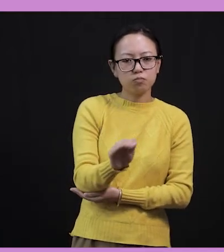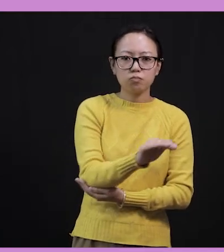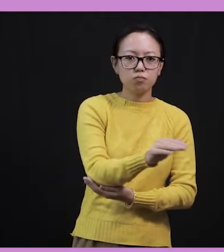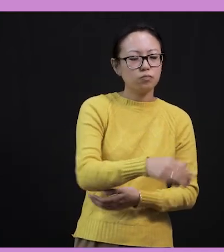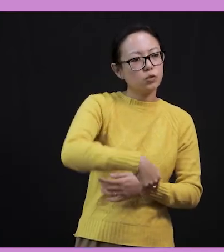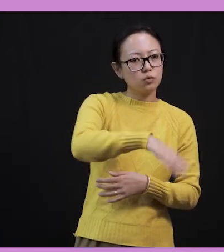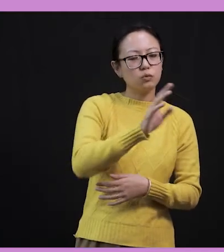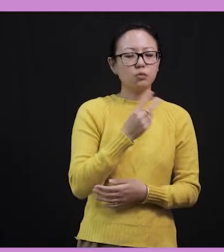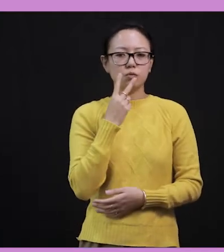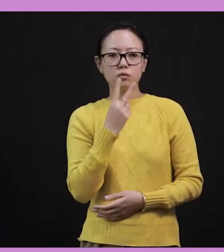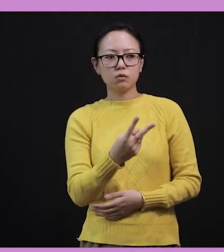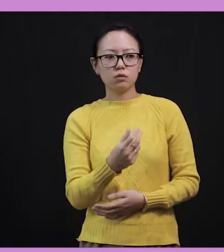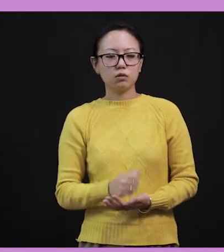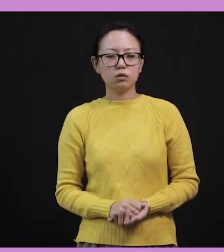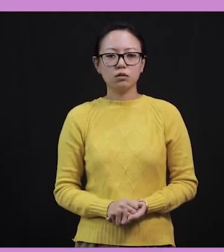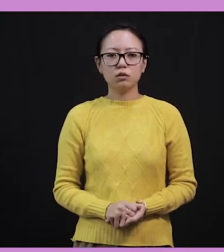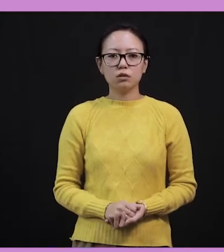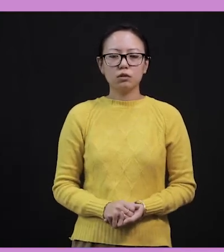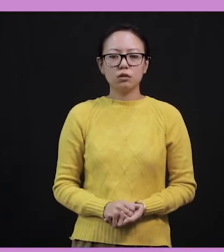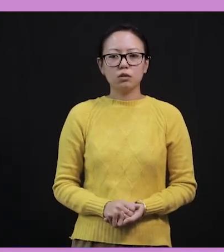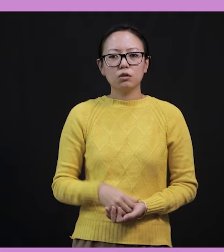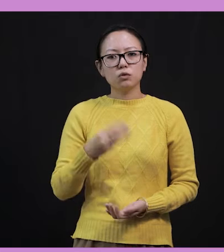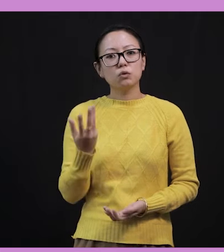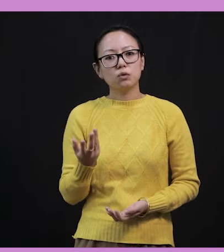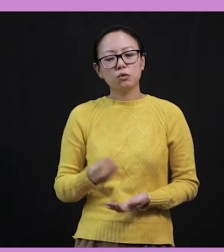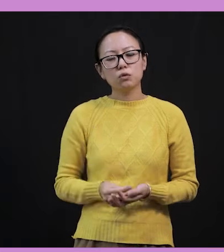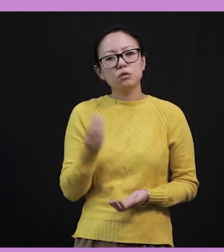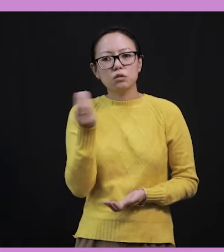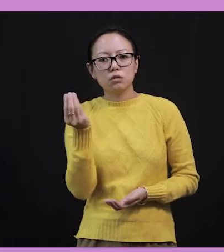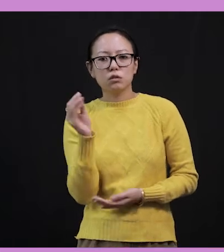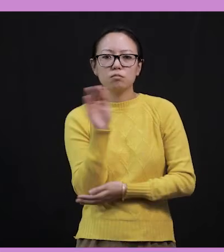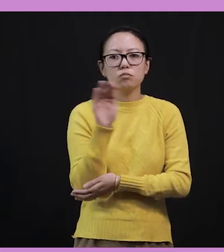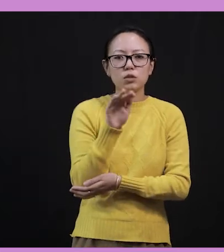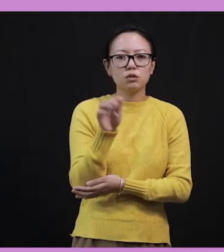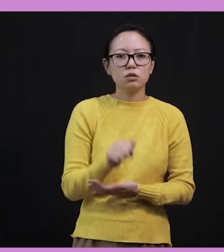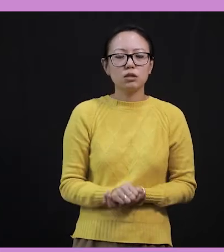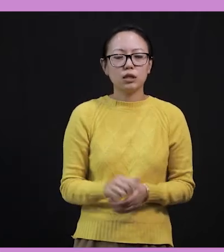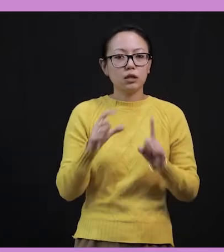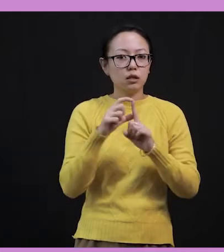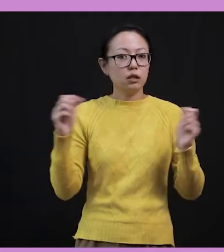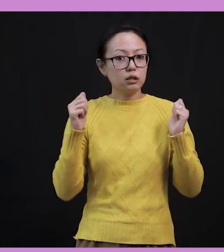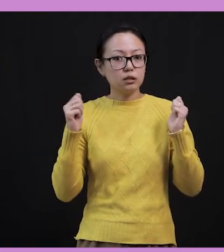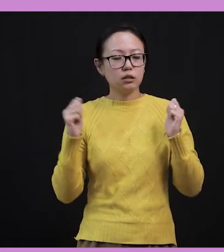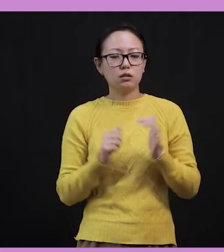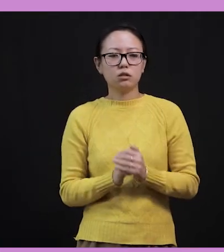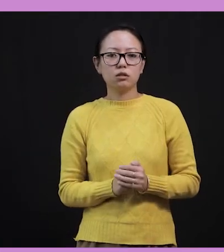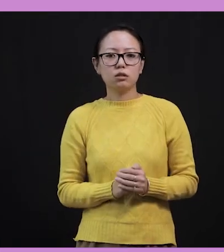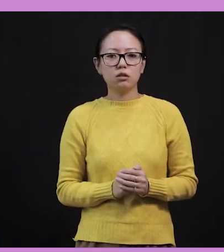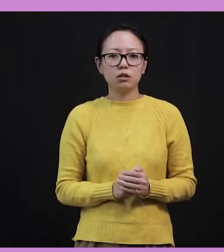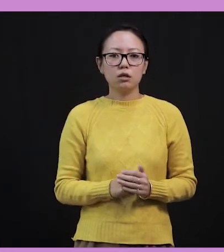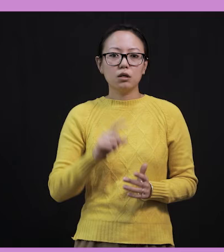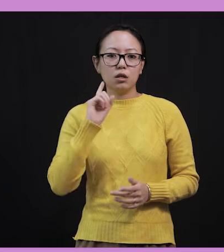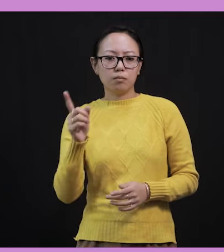here it's just the opposite. So there is one kind of snake which is a garden snake, and the moment the child sees